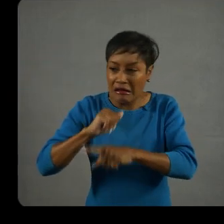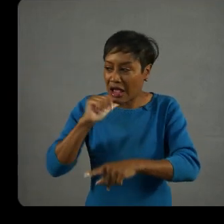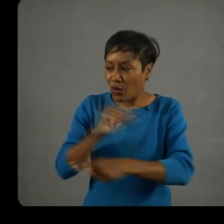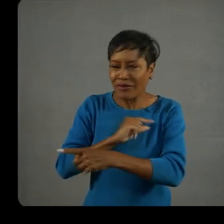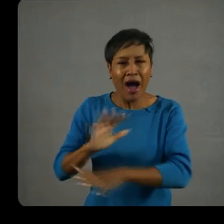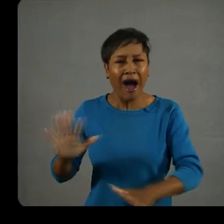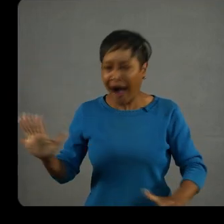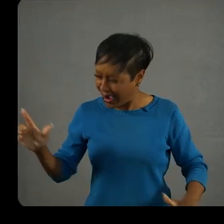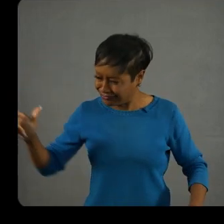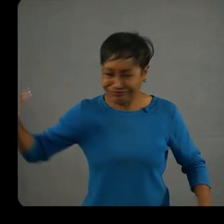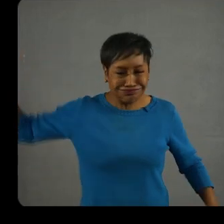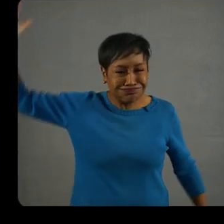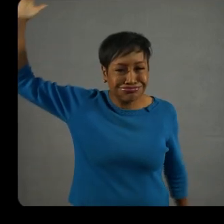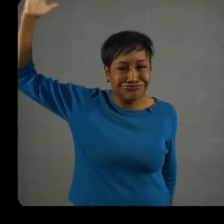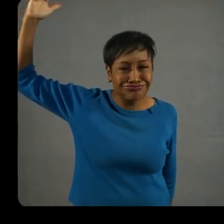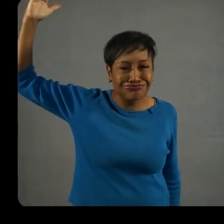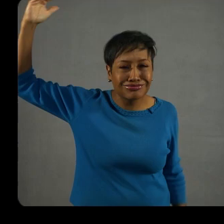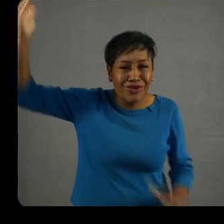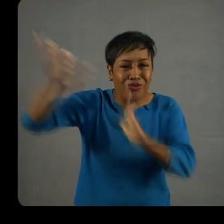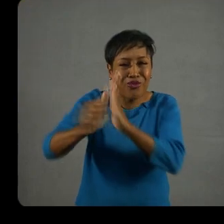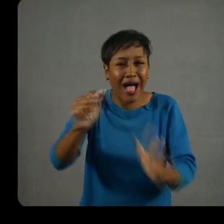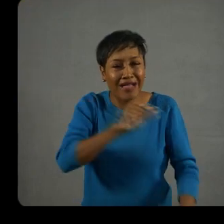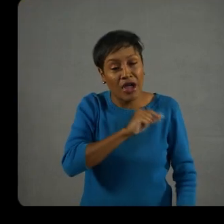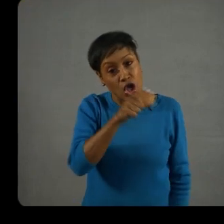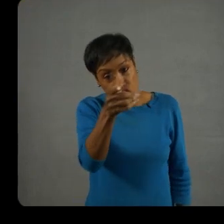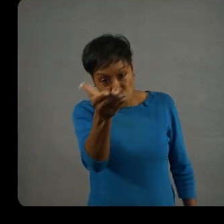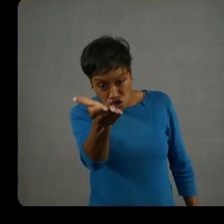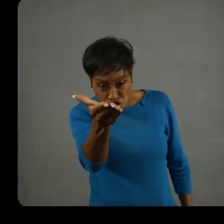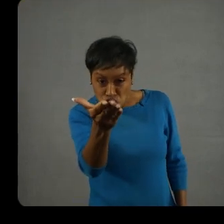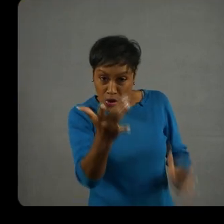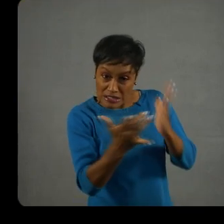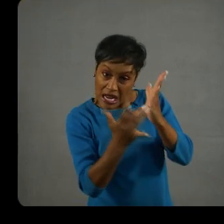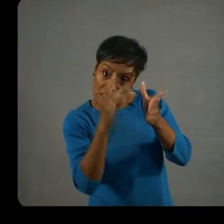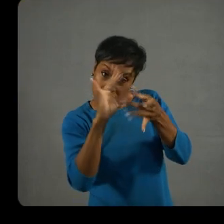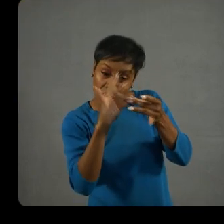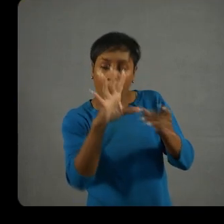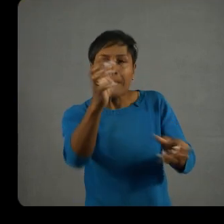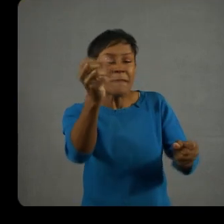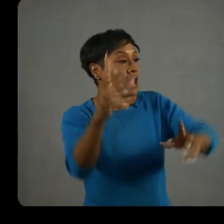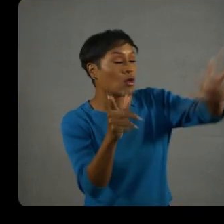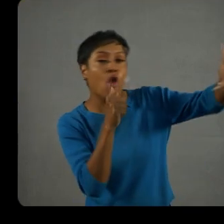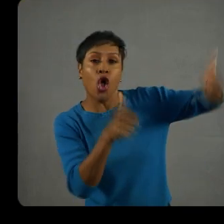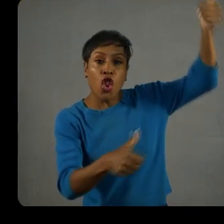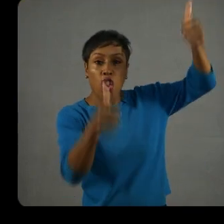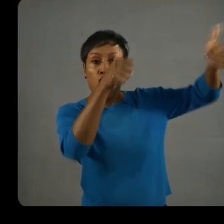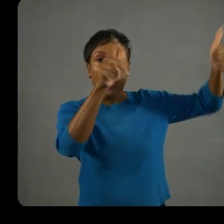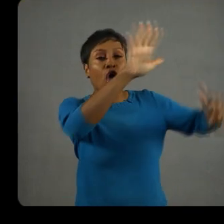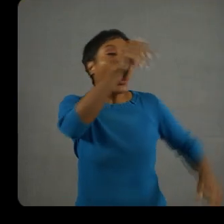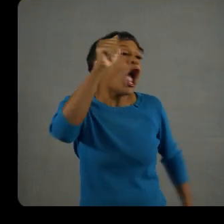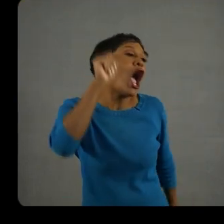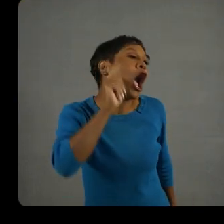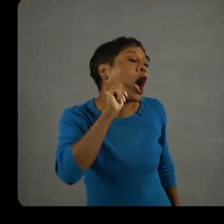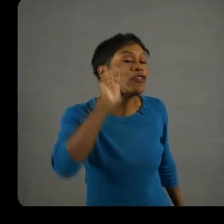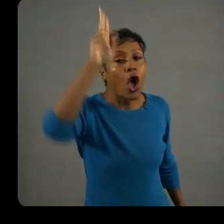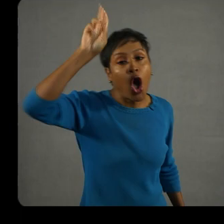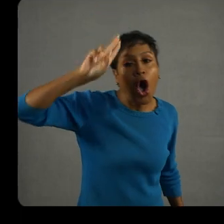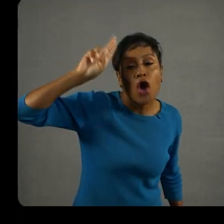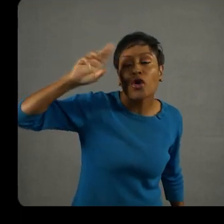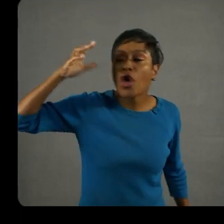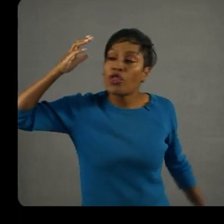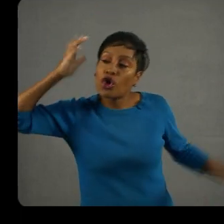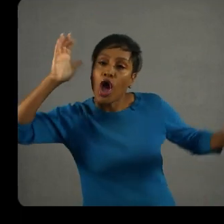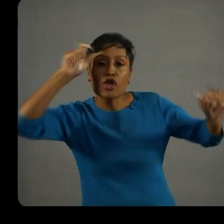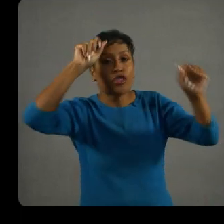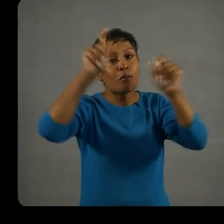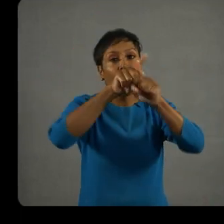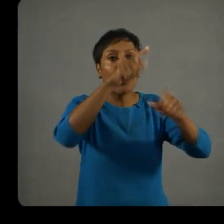kinds of positions, because if you want to get technical, there are many people at these companies that had an auntie, an uncle, a cousin, a brother